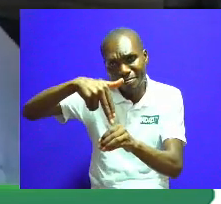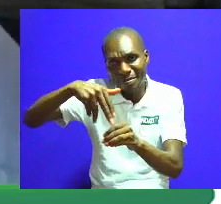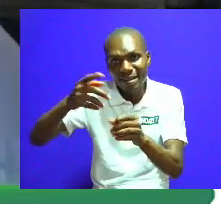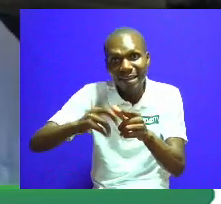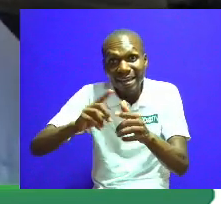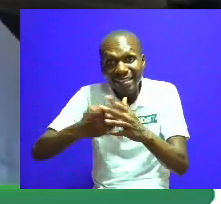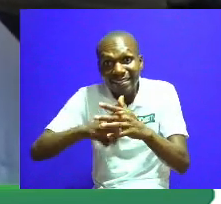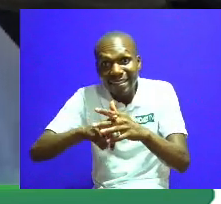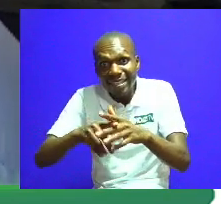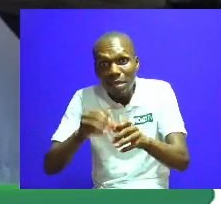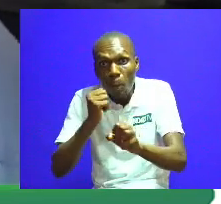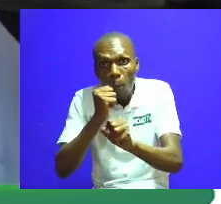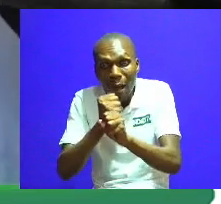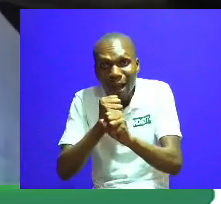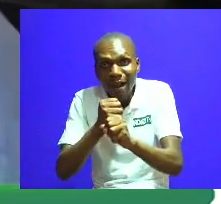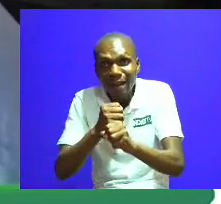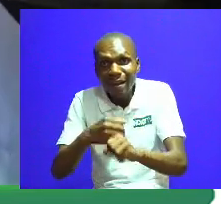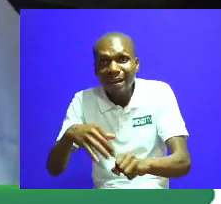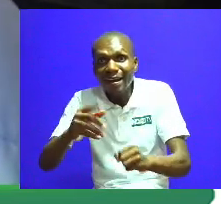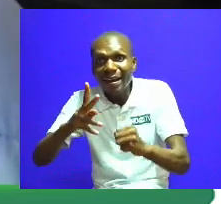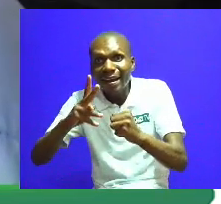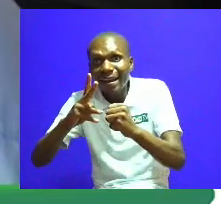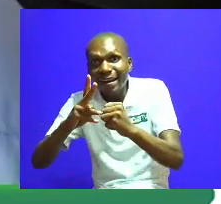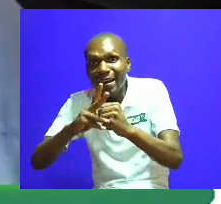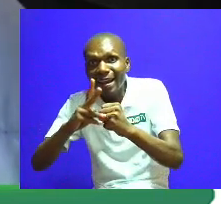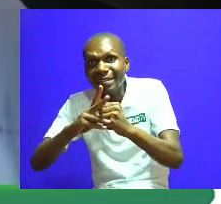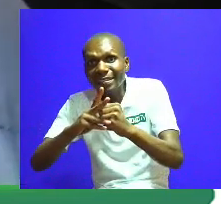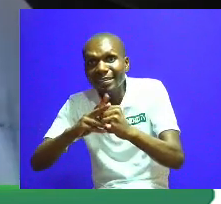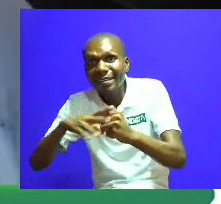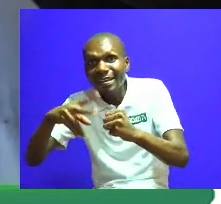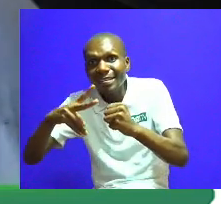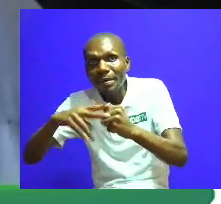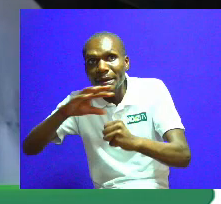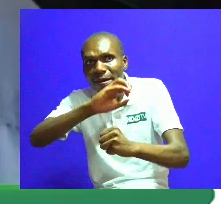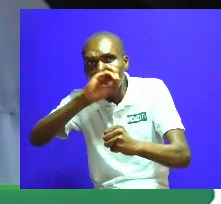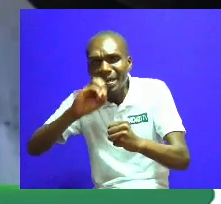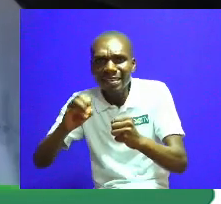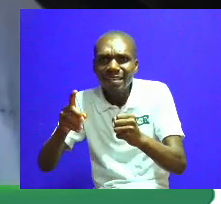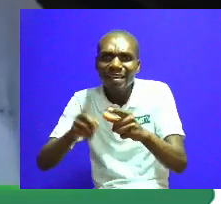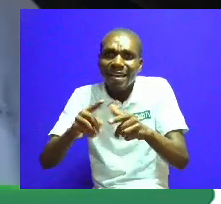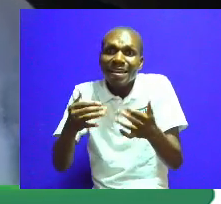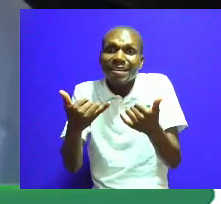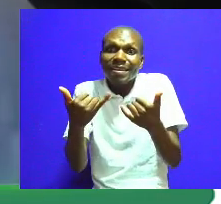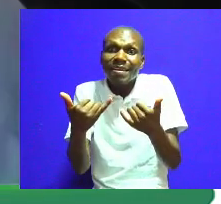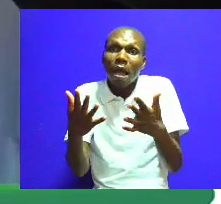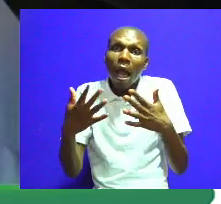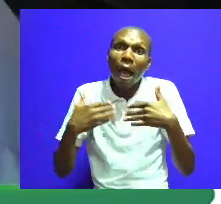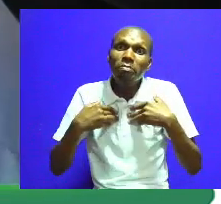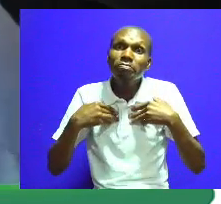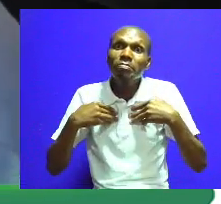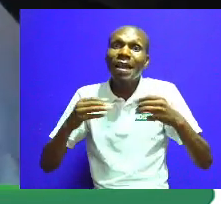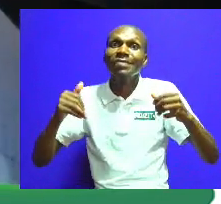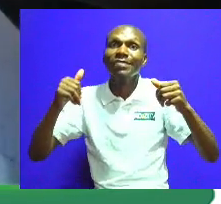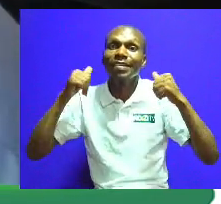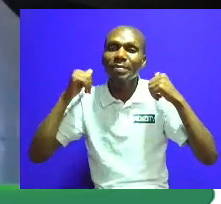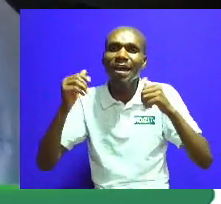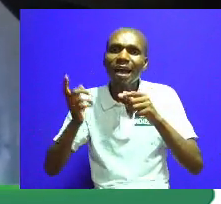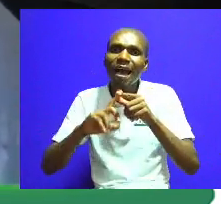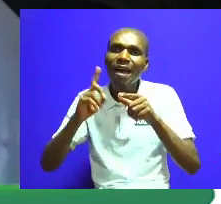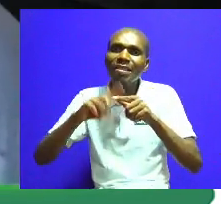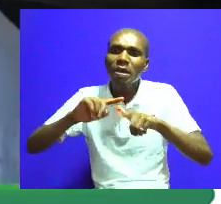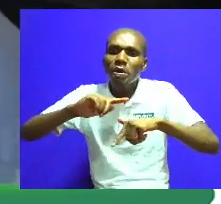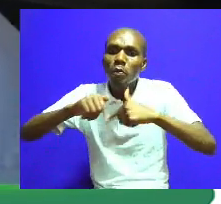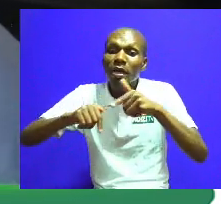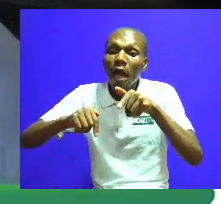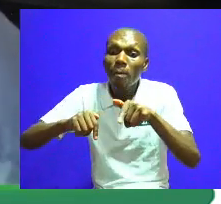Tukianza hii safari ilikuwa 97%. So far tumepitia Nyamira and